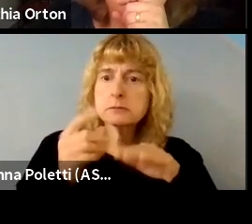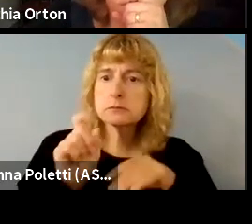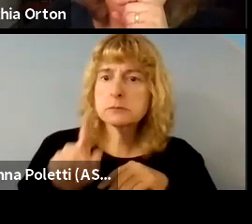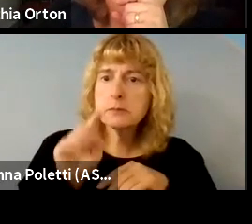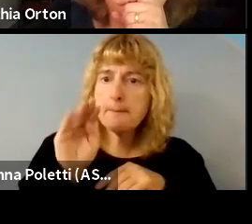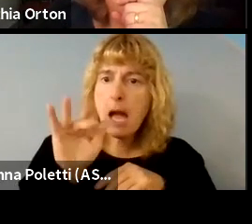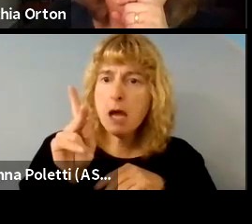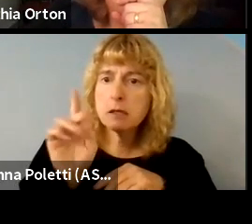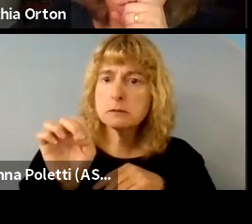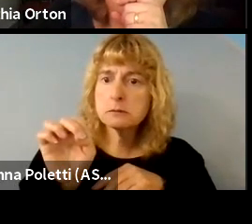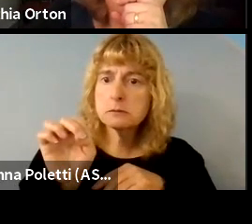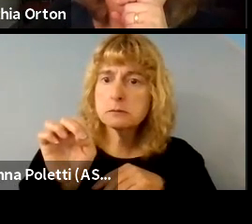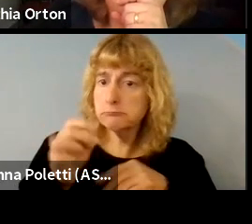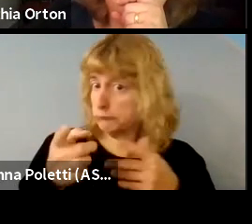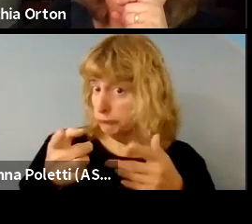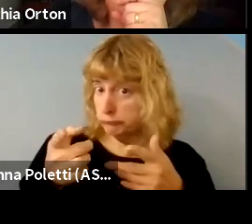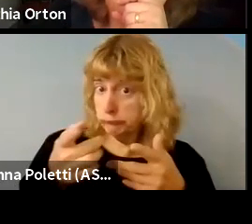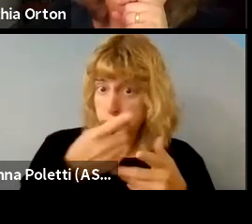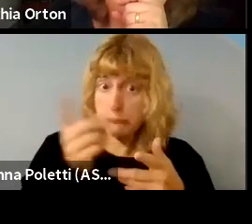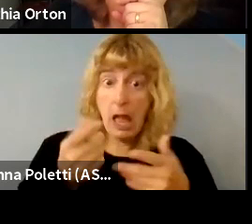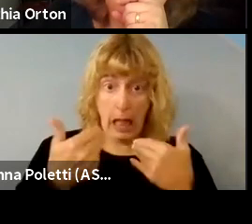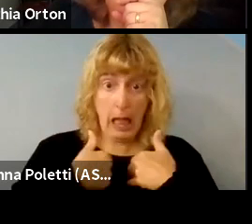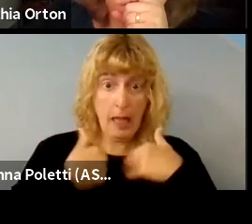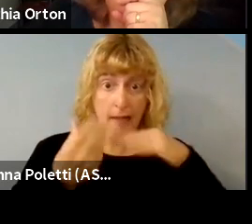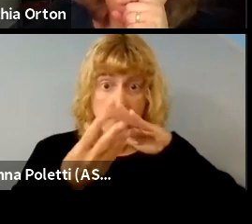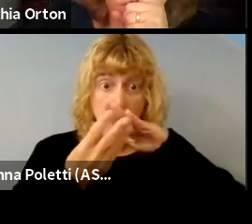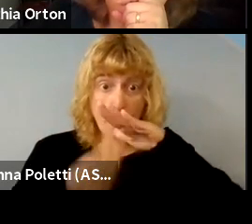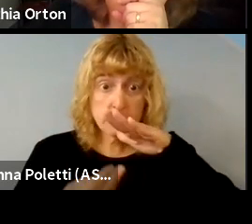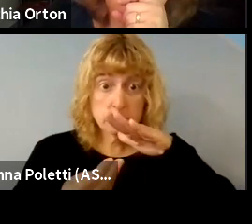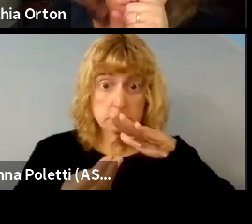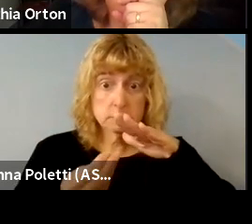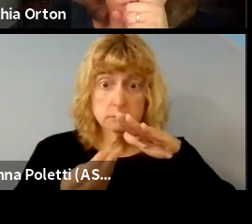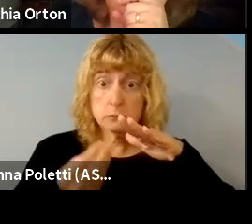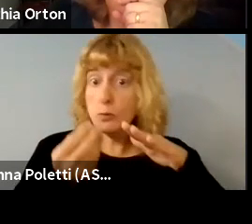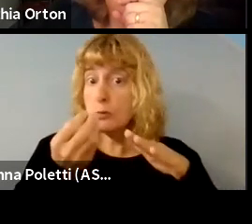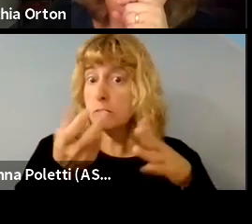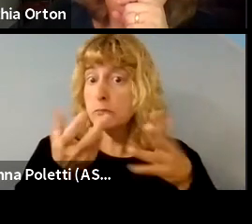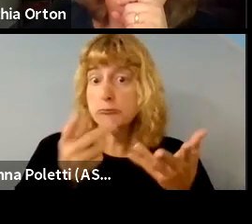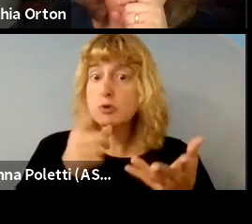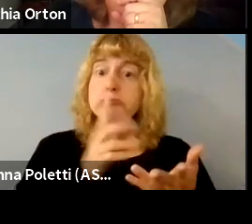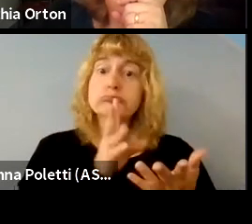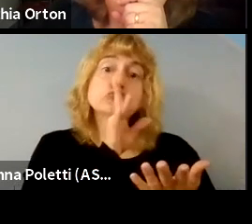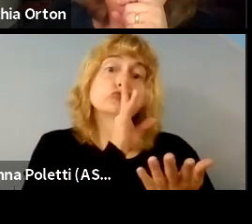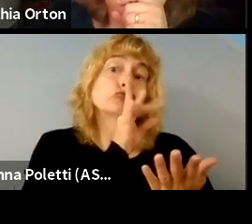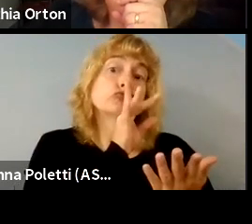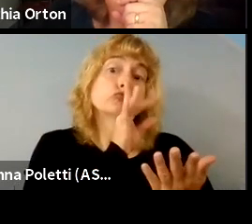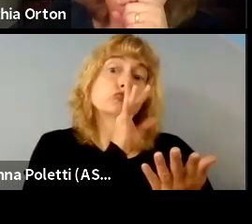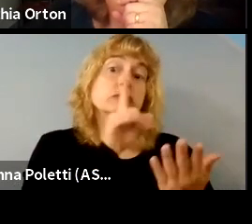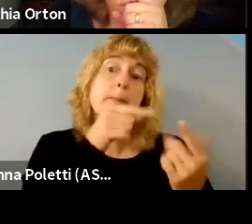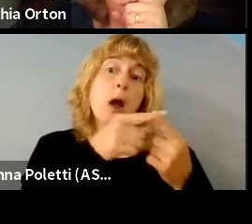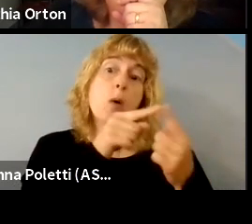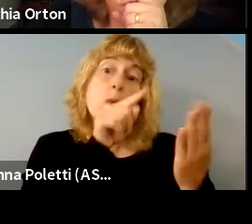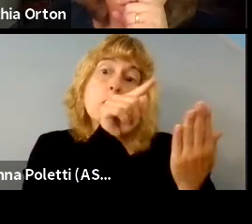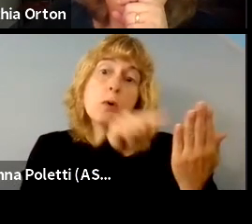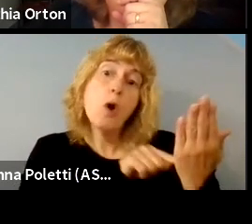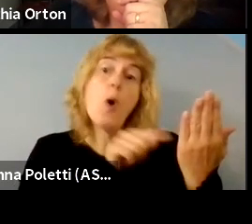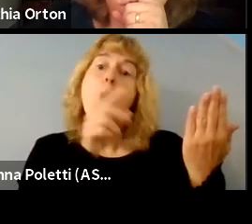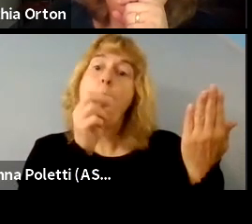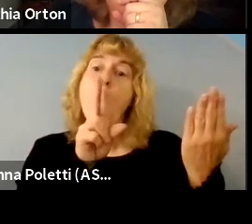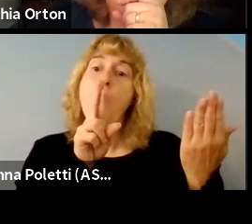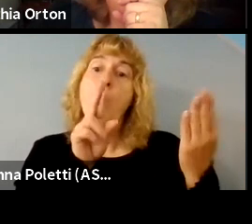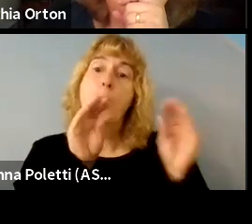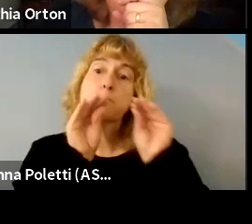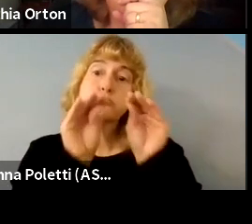copy, I can just reference it without putting it up on the screen, whatever is preferred. We could certainly put it